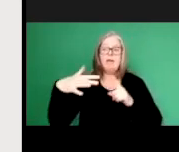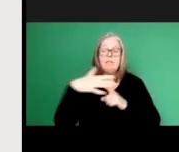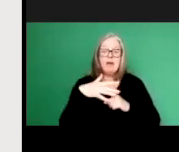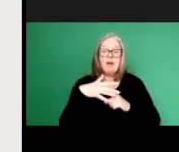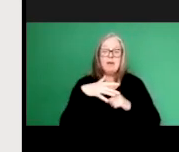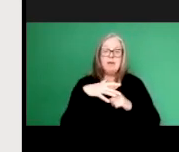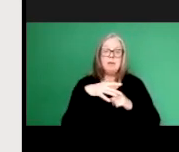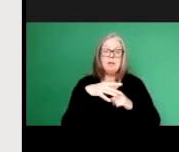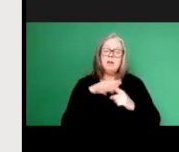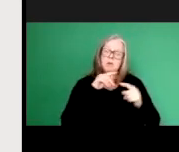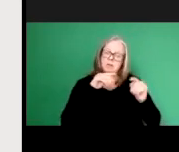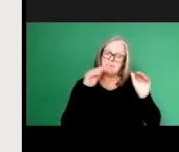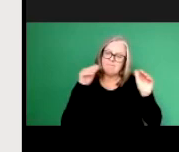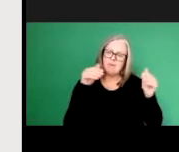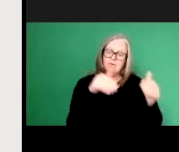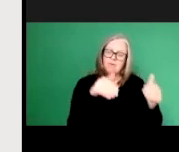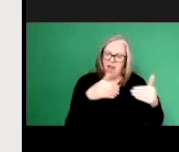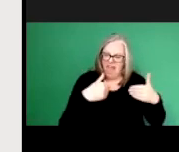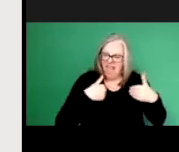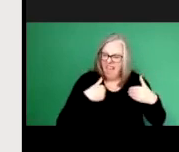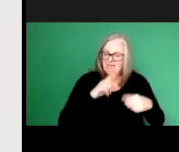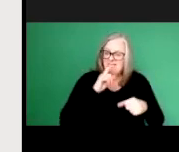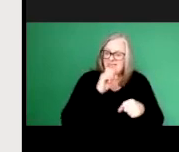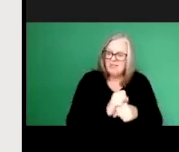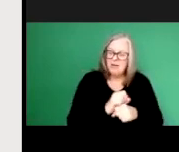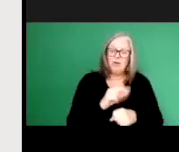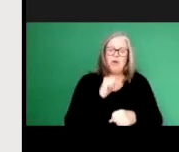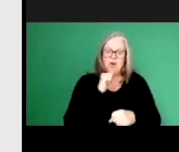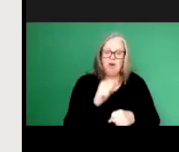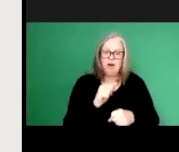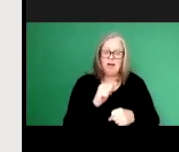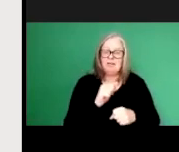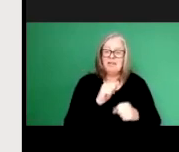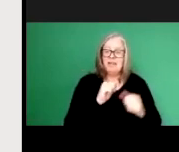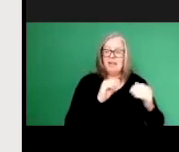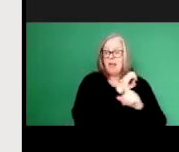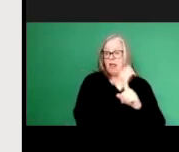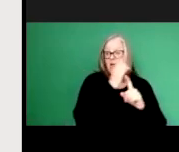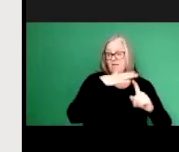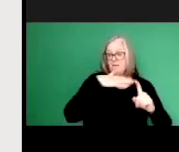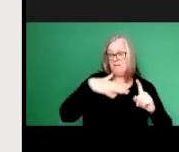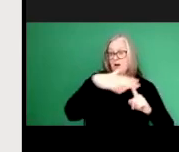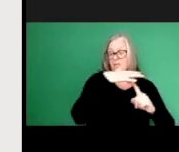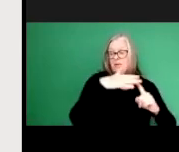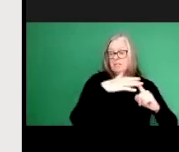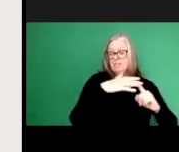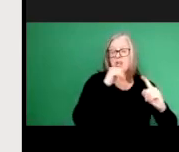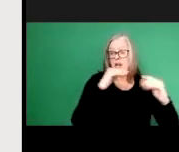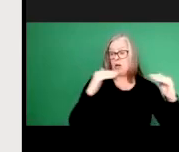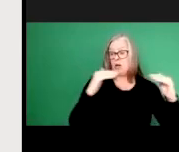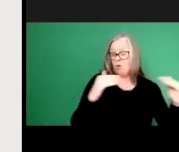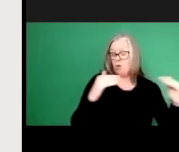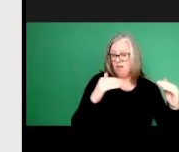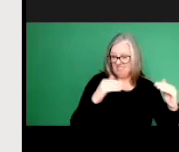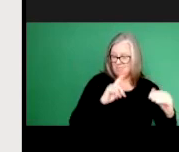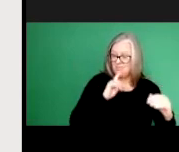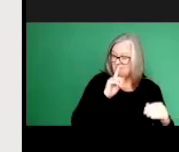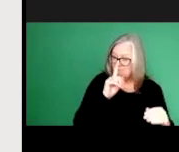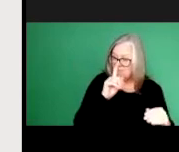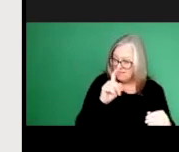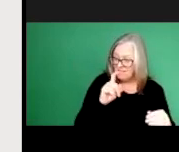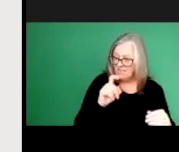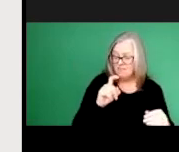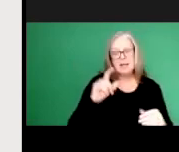whether there was such a thing as environmental inequality or health inequality. Again, I'm talking like 30 years ago.